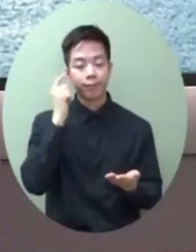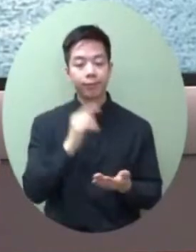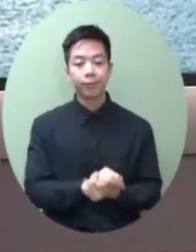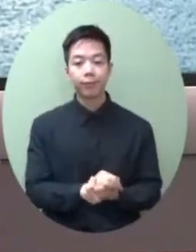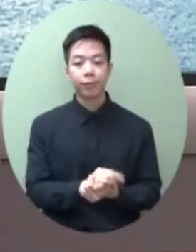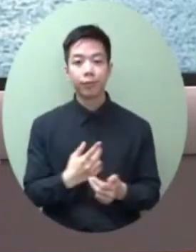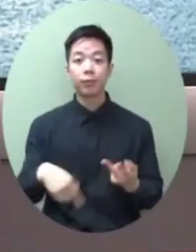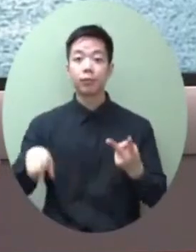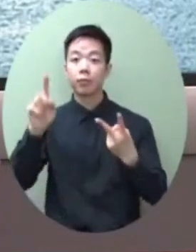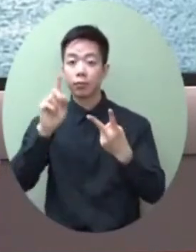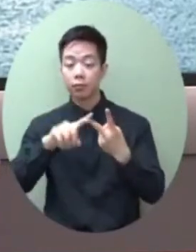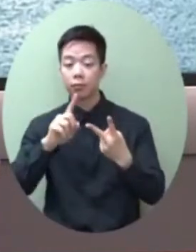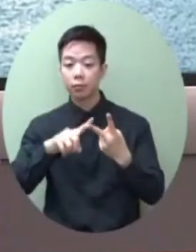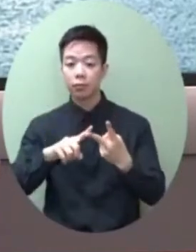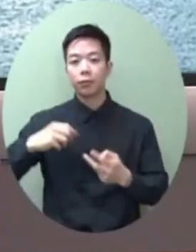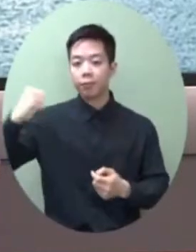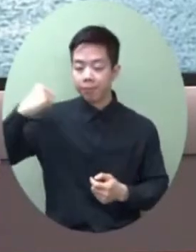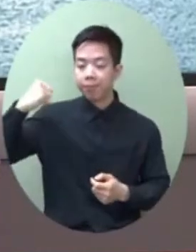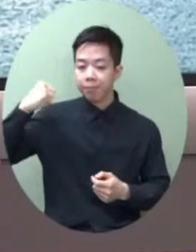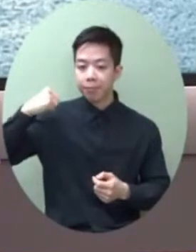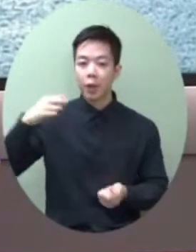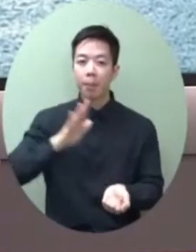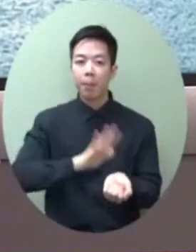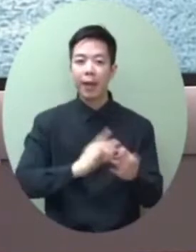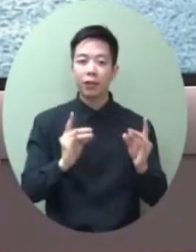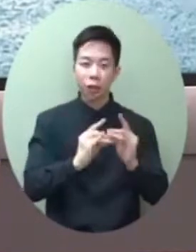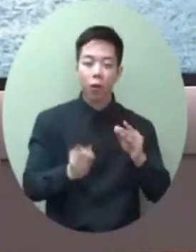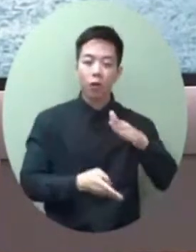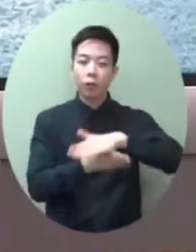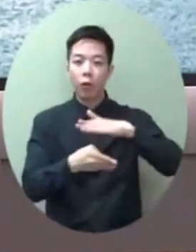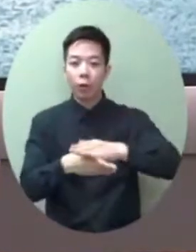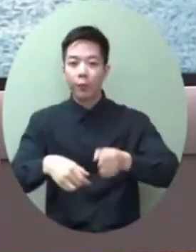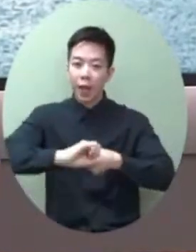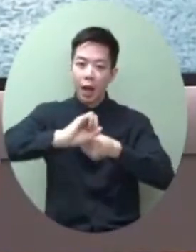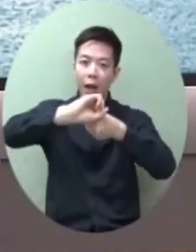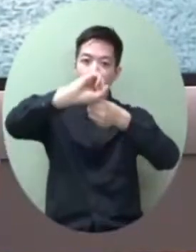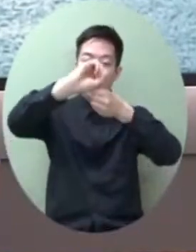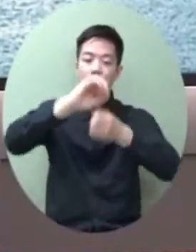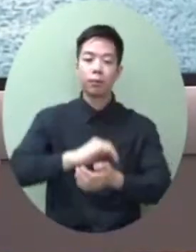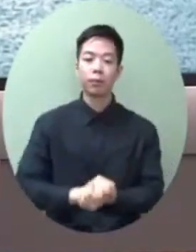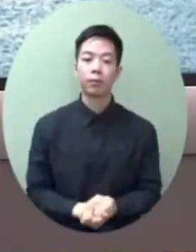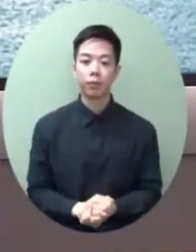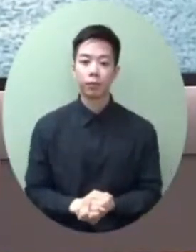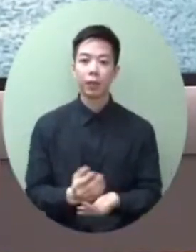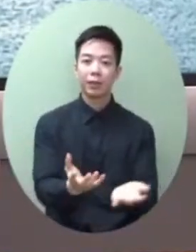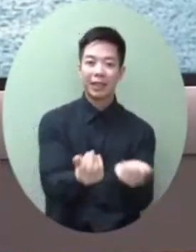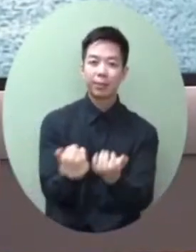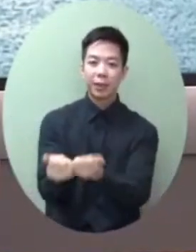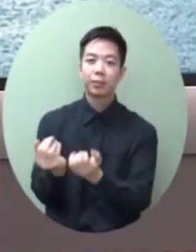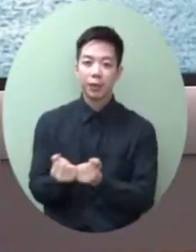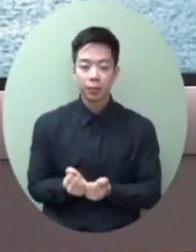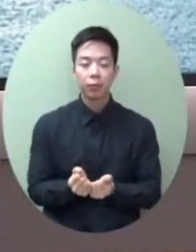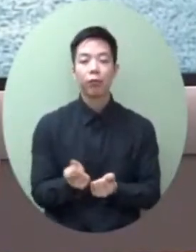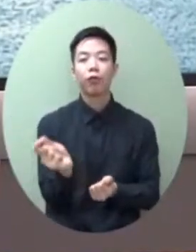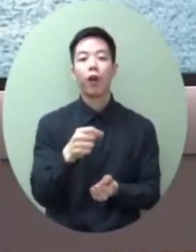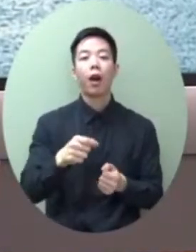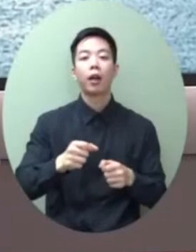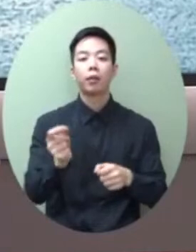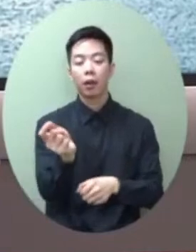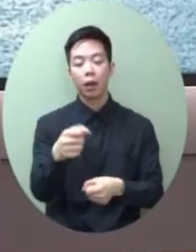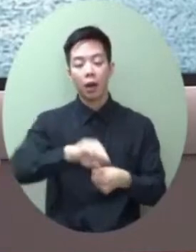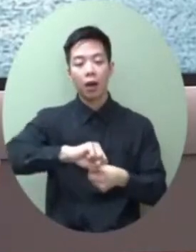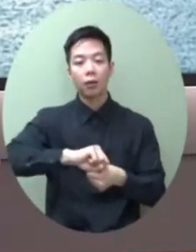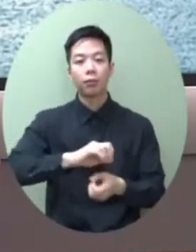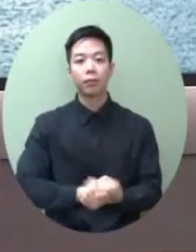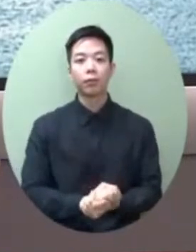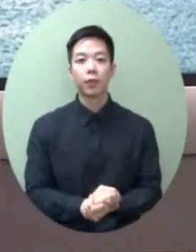beds. And we also do our utmost to boost more isolation facilities in order to admit more